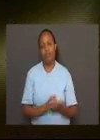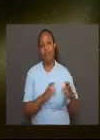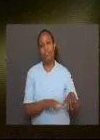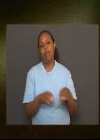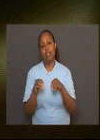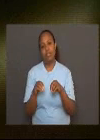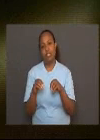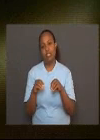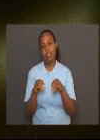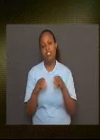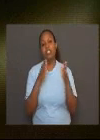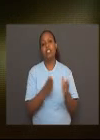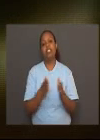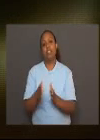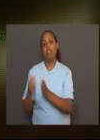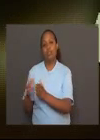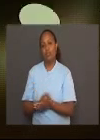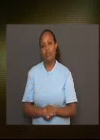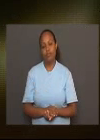Students, let's get ready.